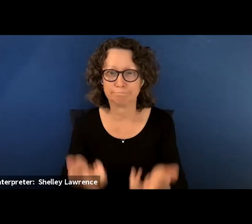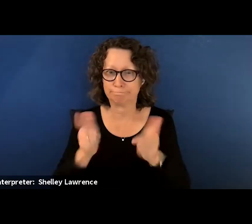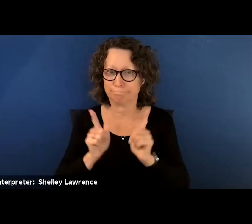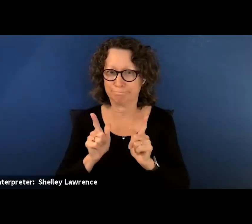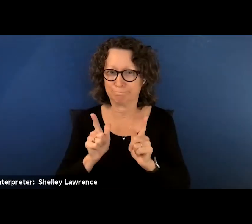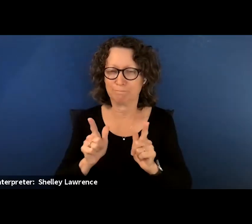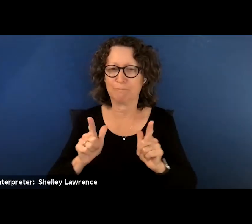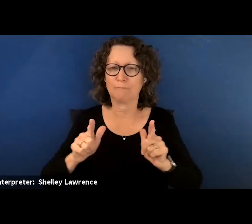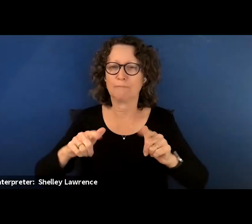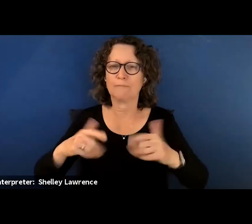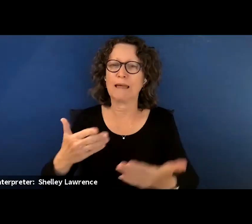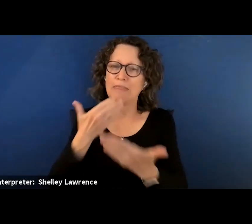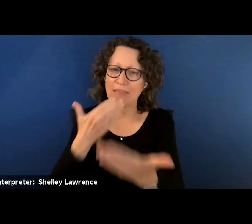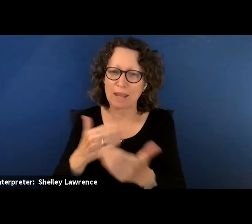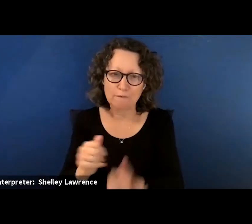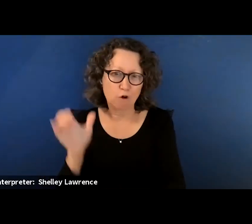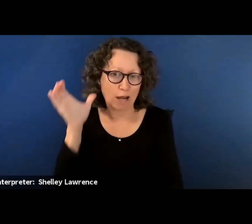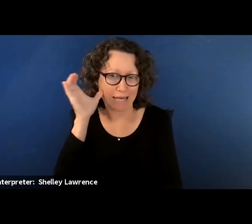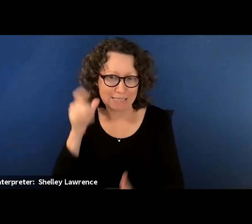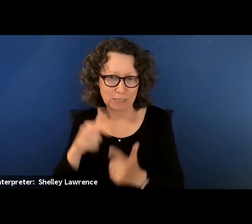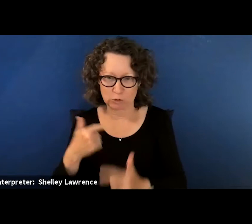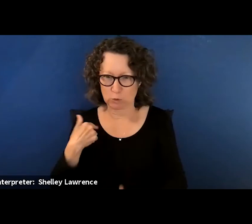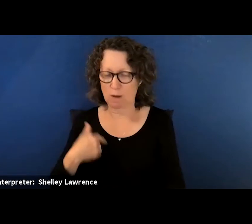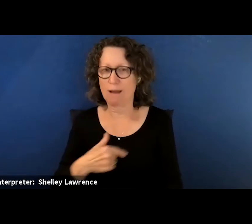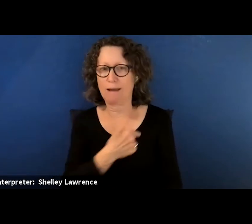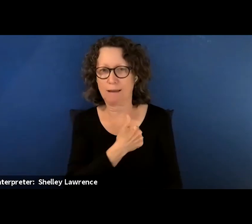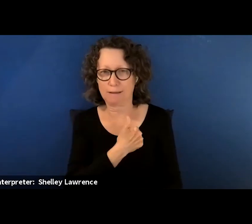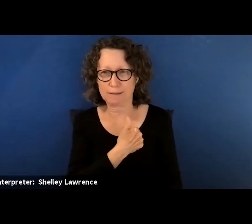Hello, thank you for listening to us.